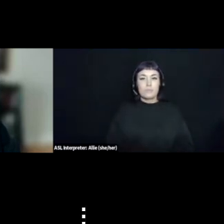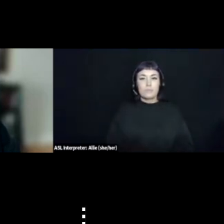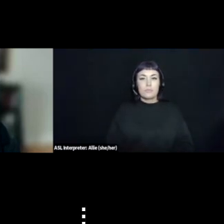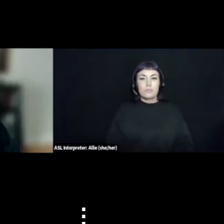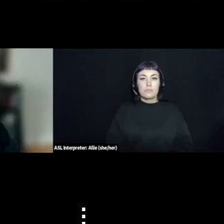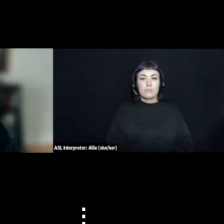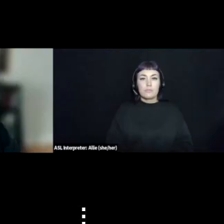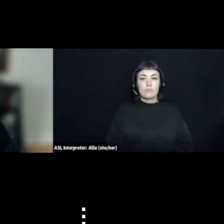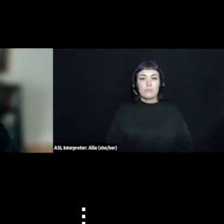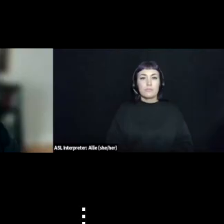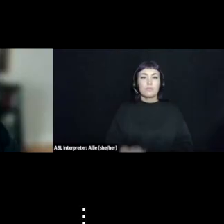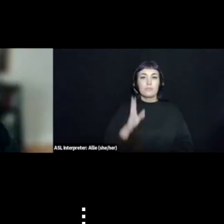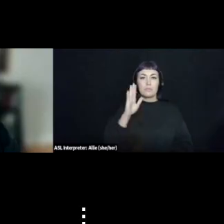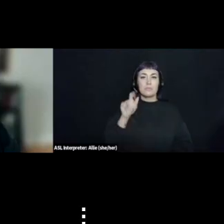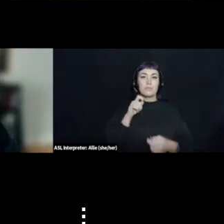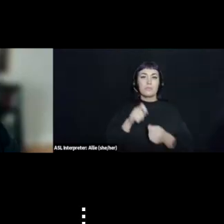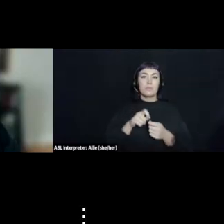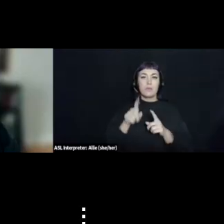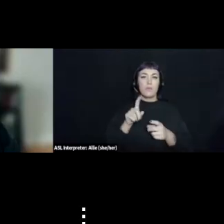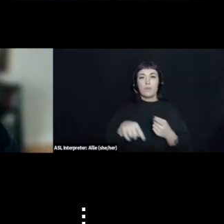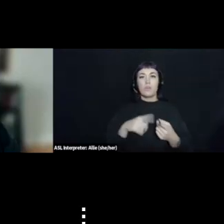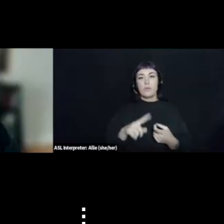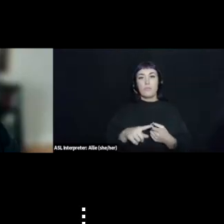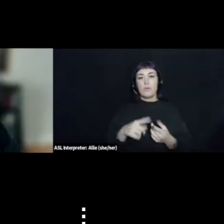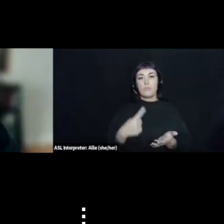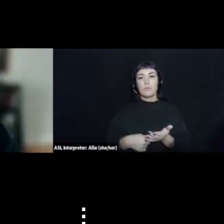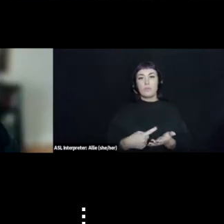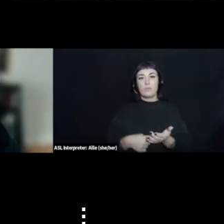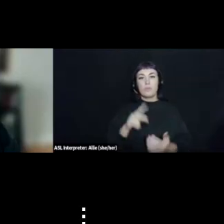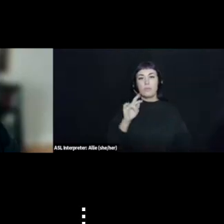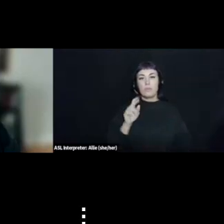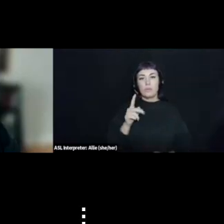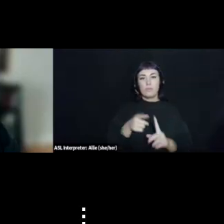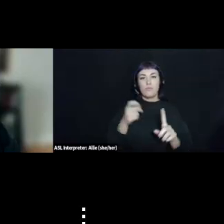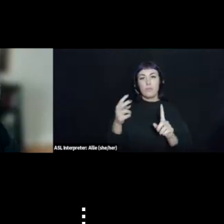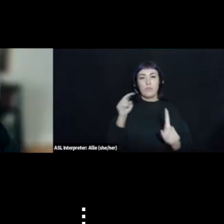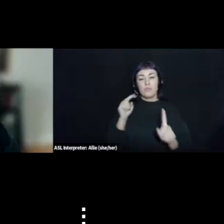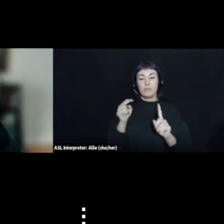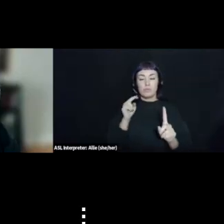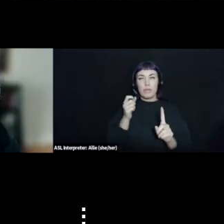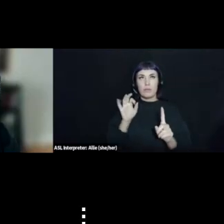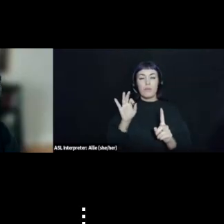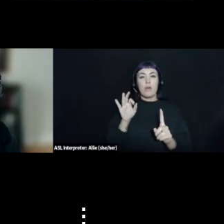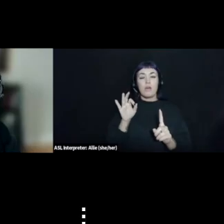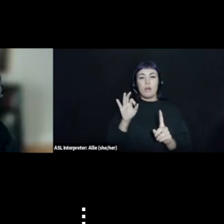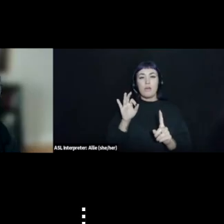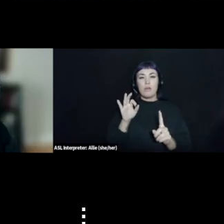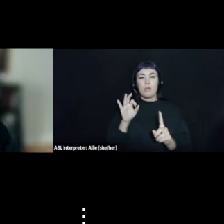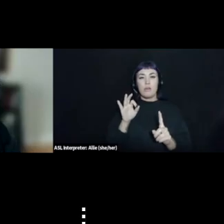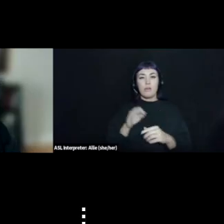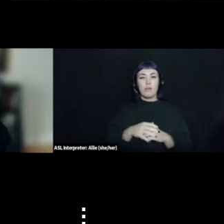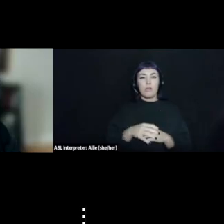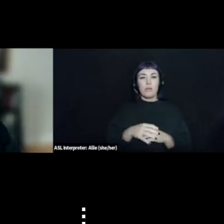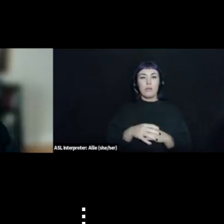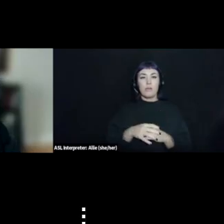Hi, I had a specific question about talking about kink from the perspective of a health